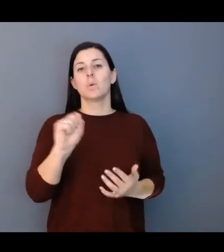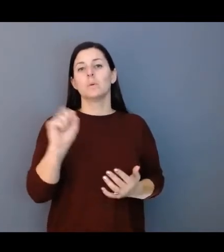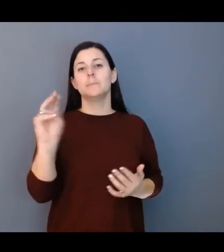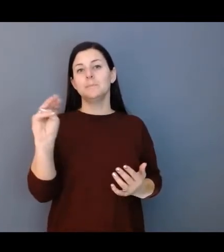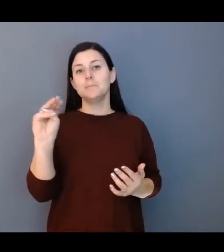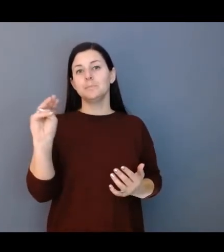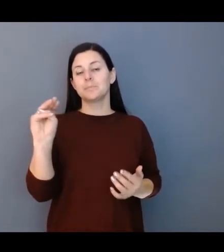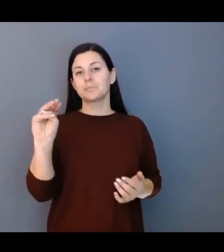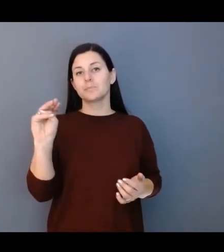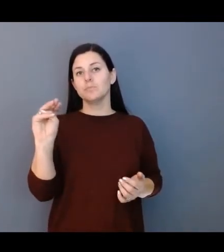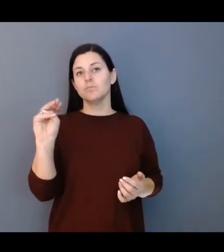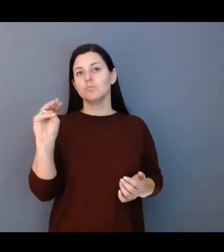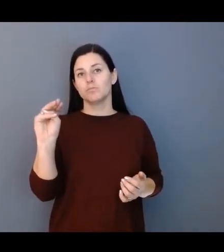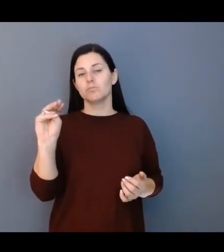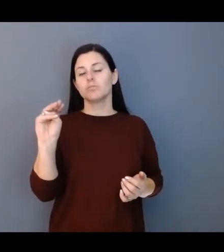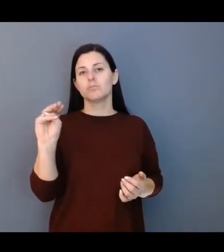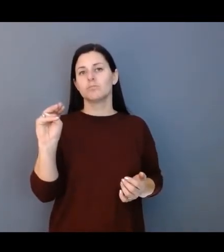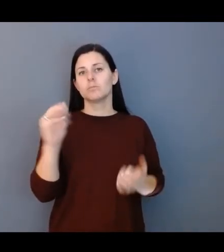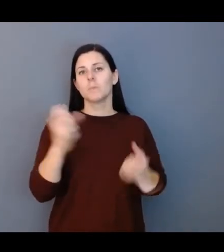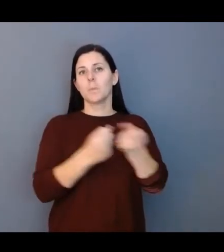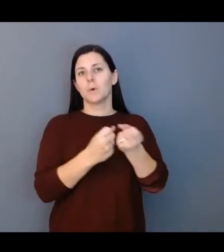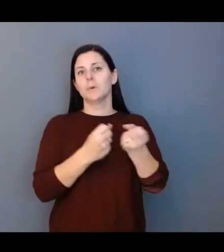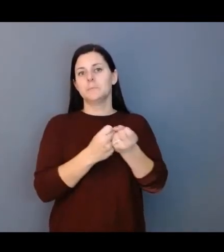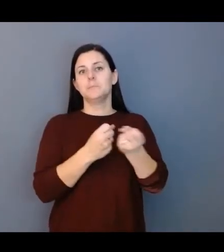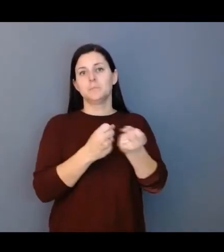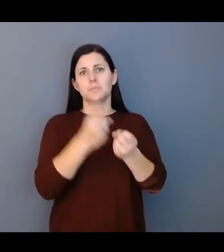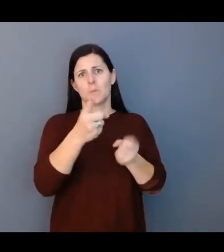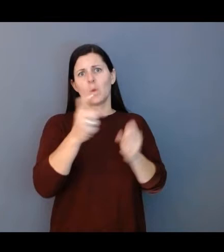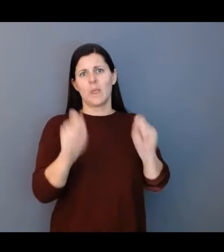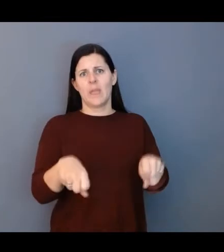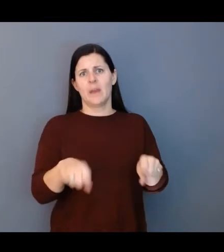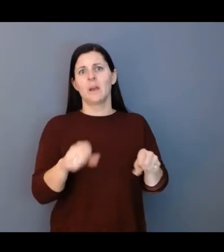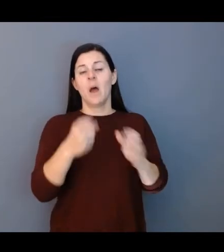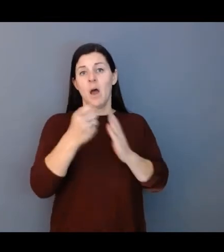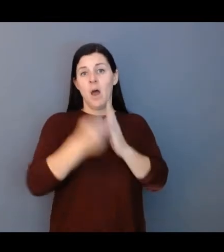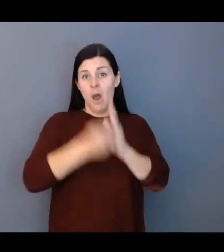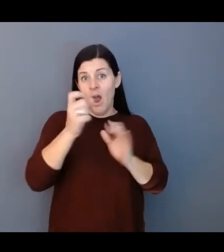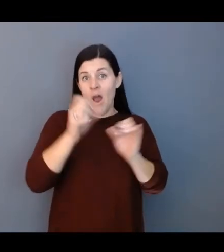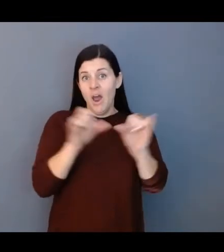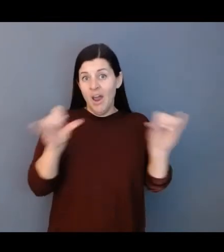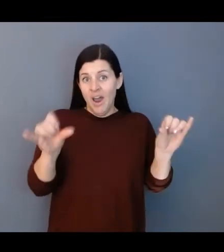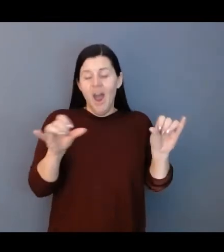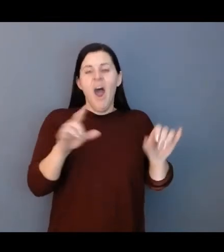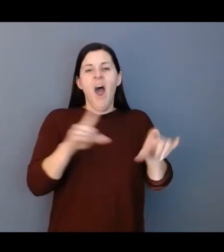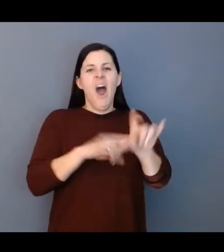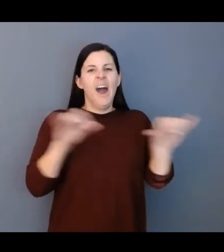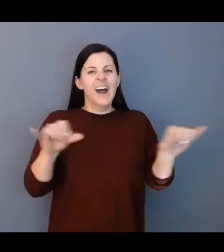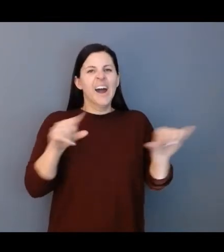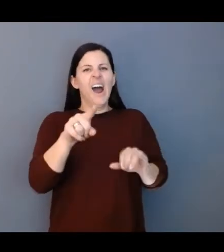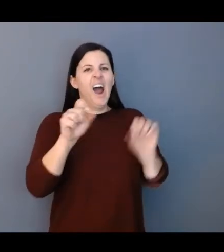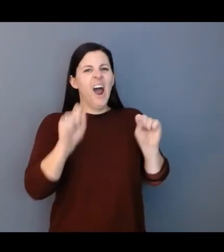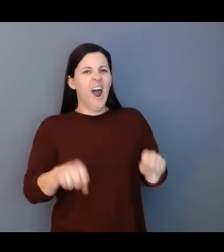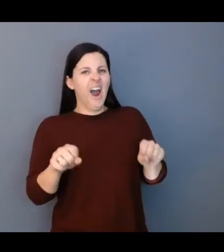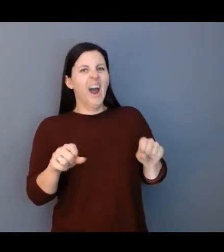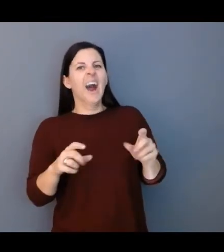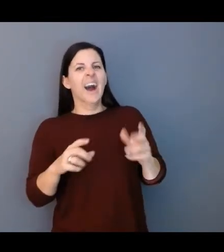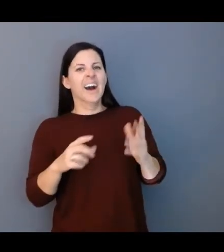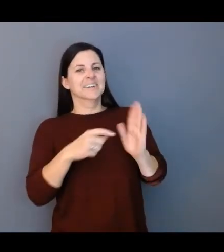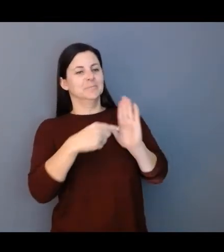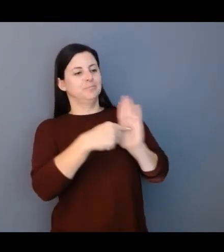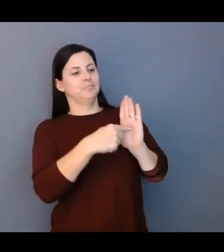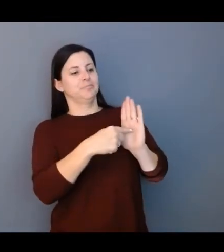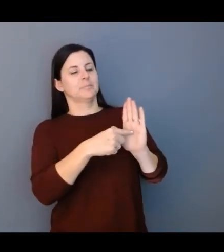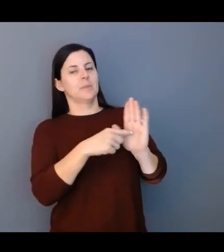Right. So SageMaker hosting does support you to auto scale. At the same time, it also enables you